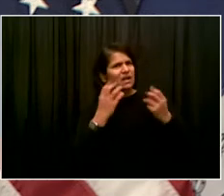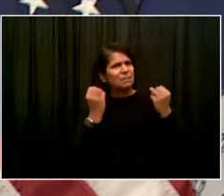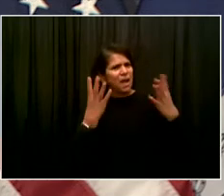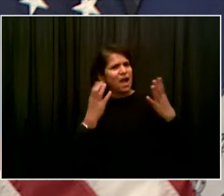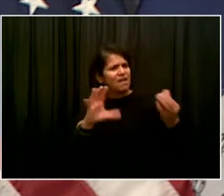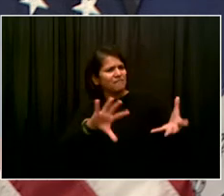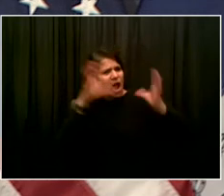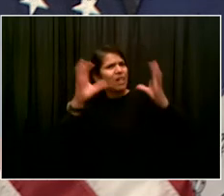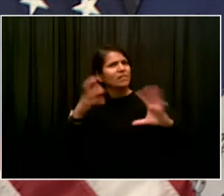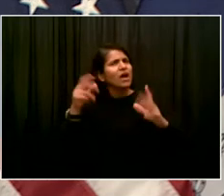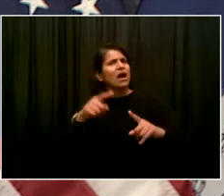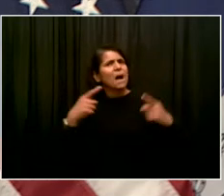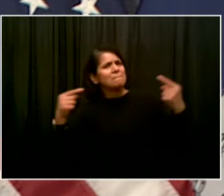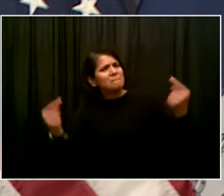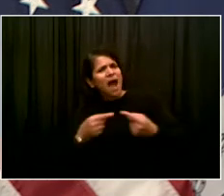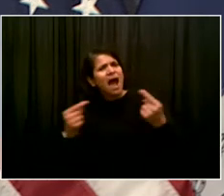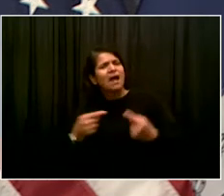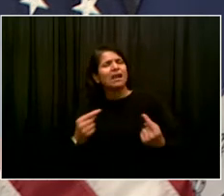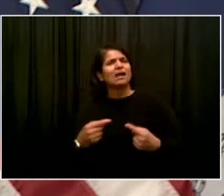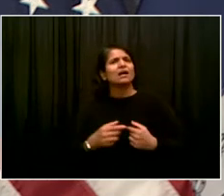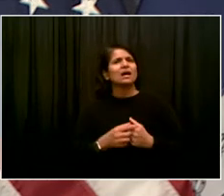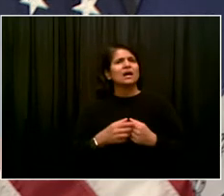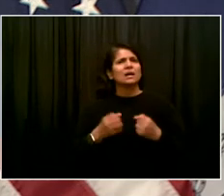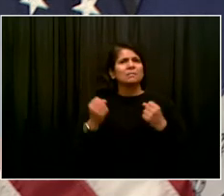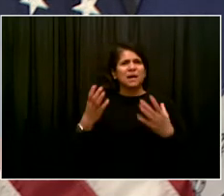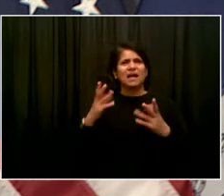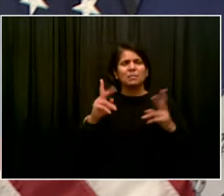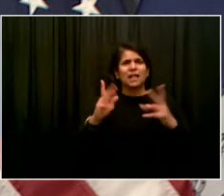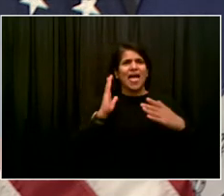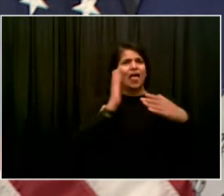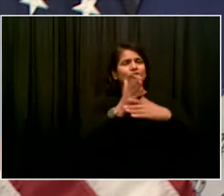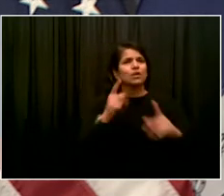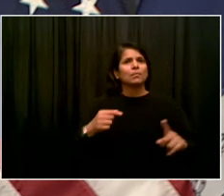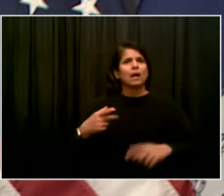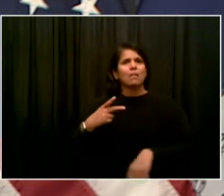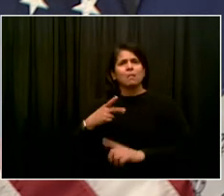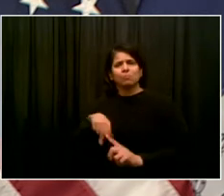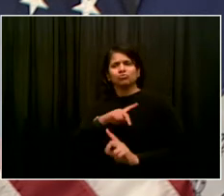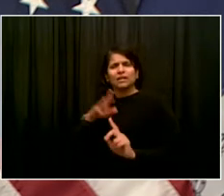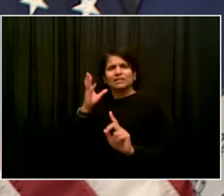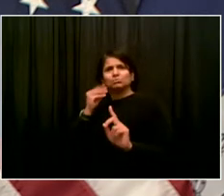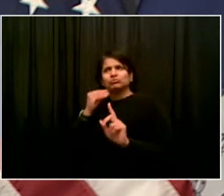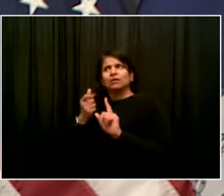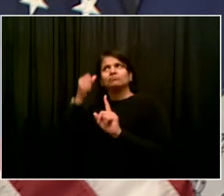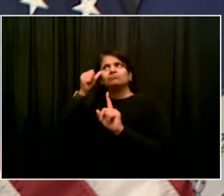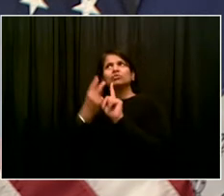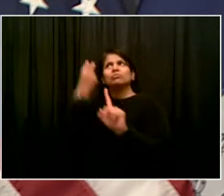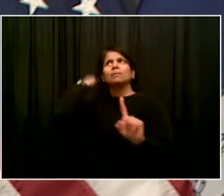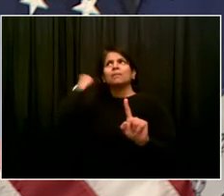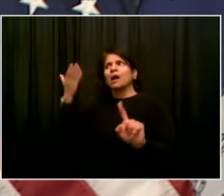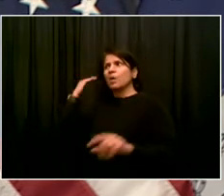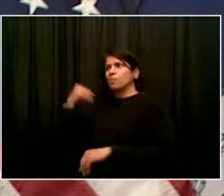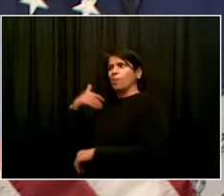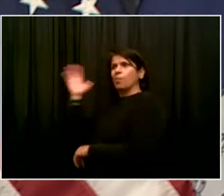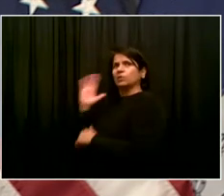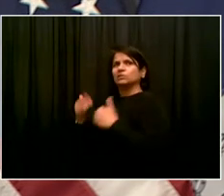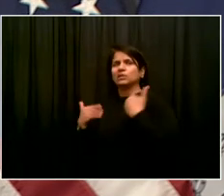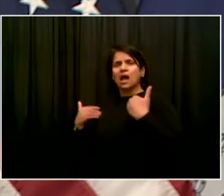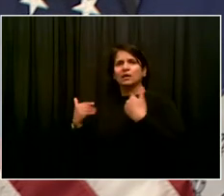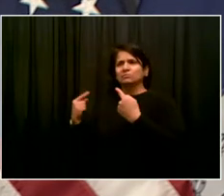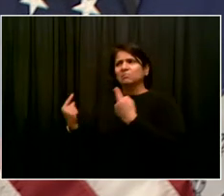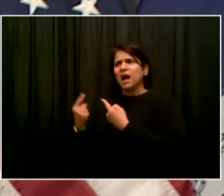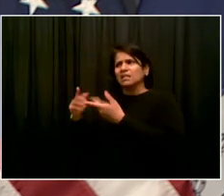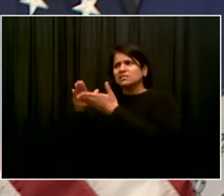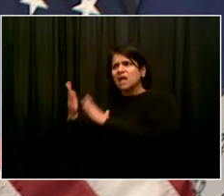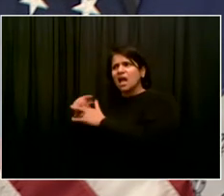and yet they still do this incredible work. You know, they still are out there every single day. And no, it's just a wonderful